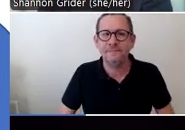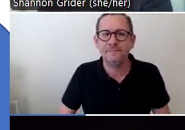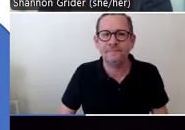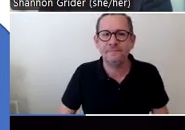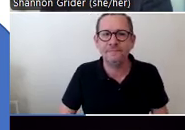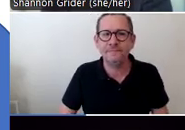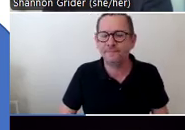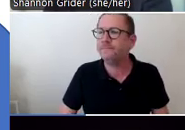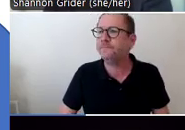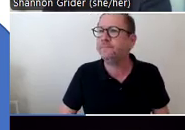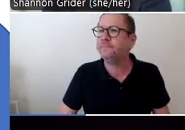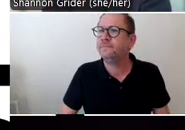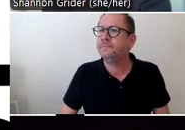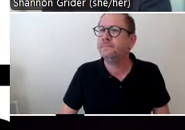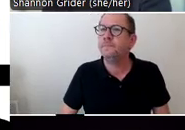detail about that.